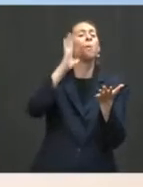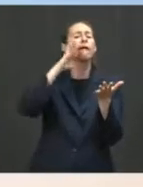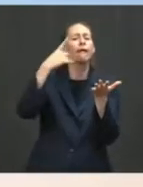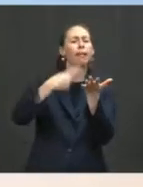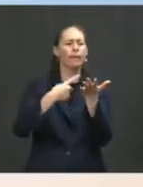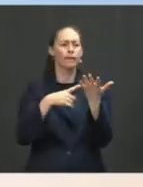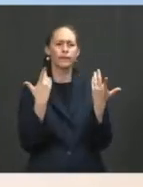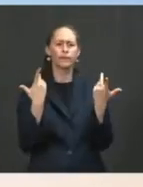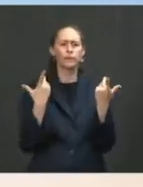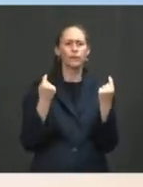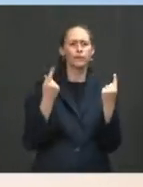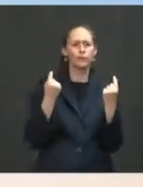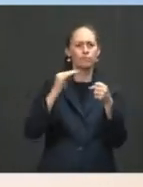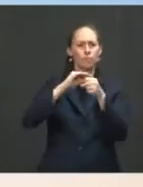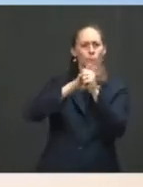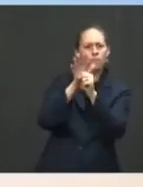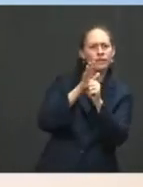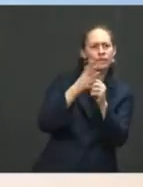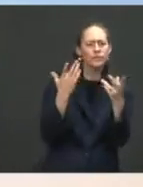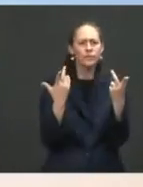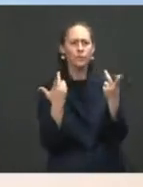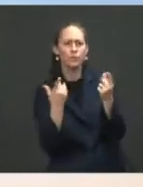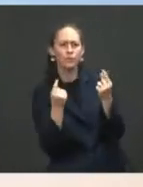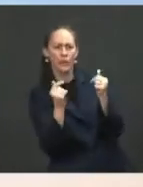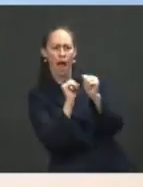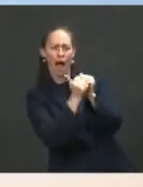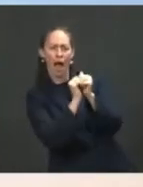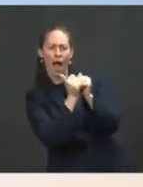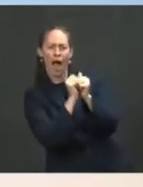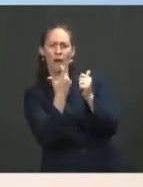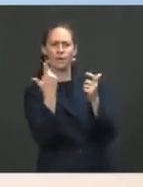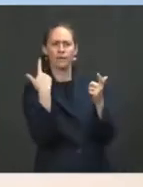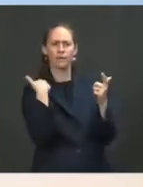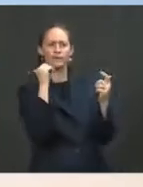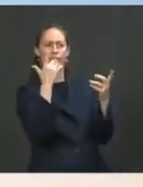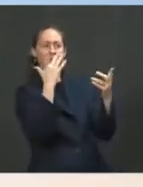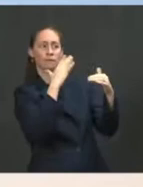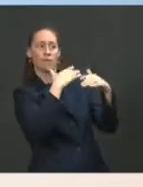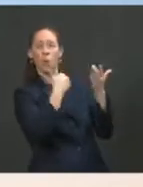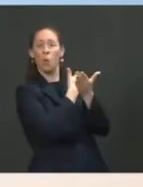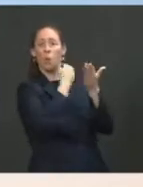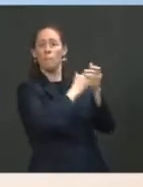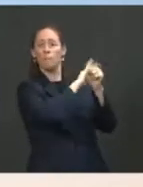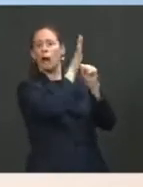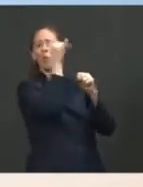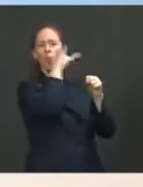inclusive growth and innovation, and resilient supply chains. Obviously, her trip will continue. Amr, go ahead.